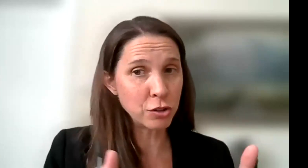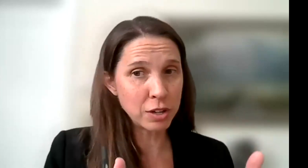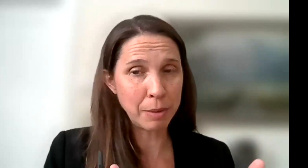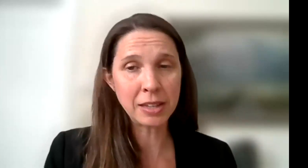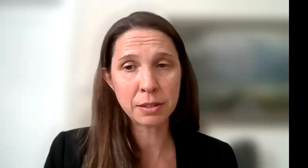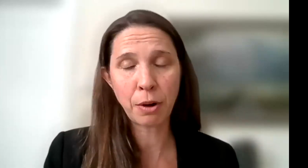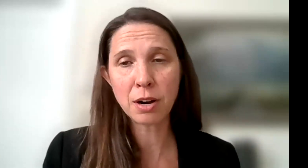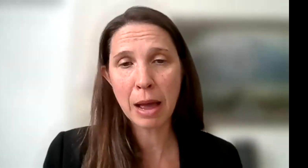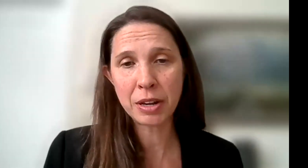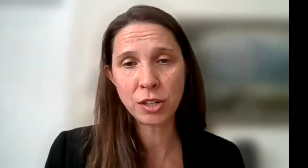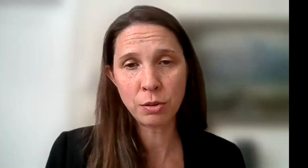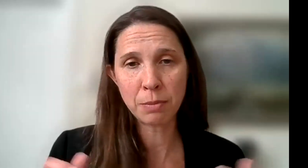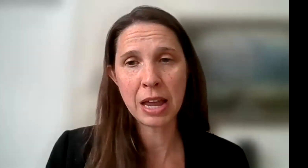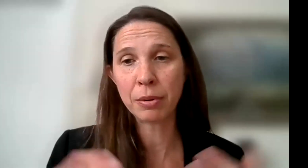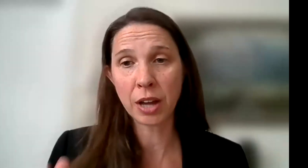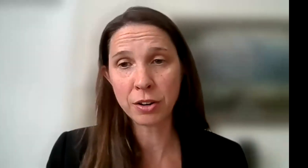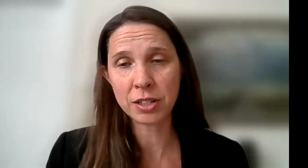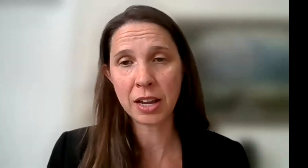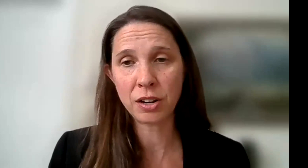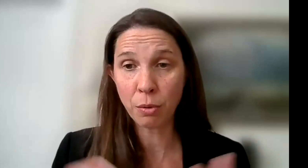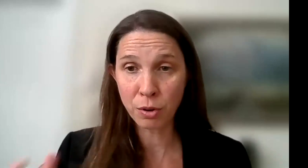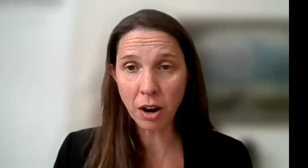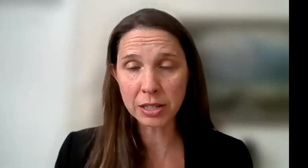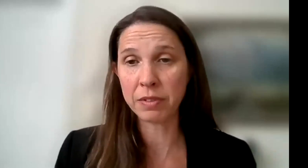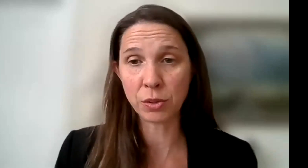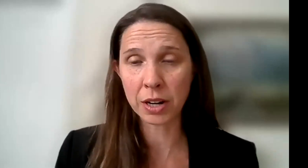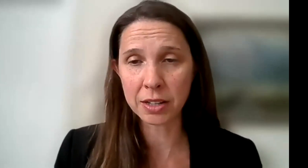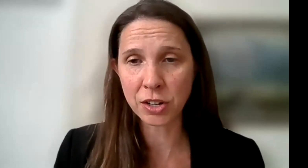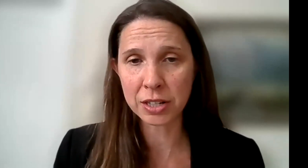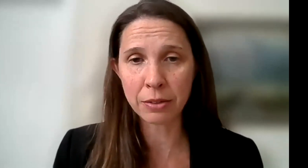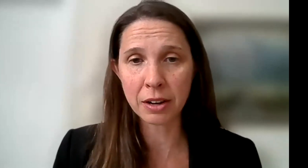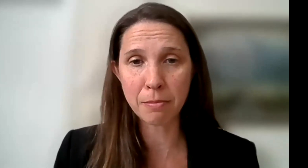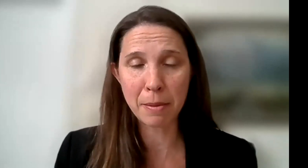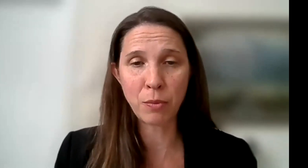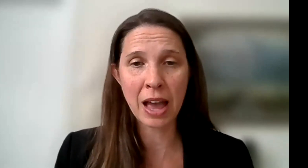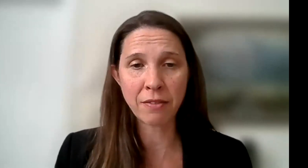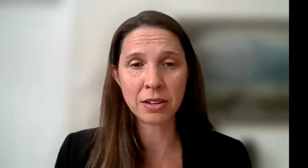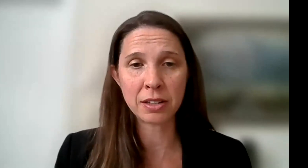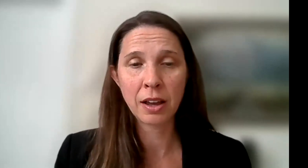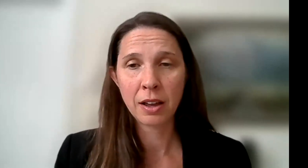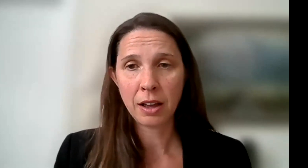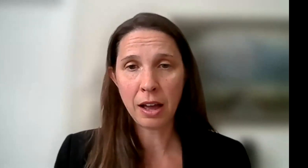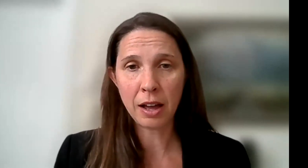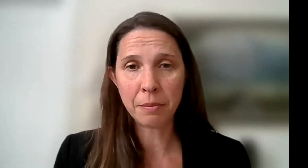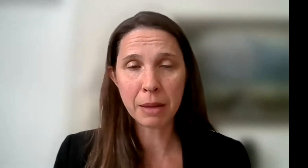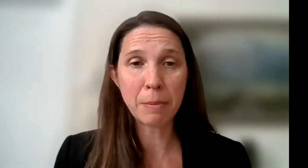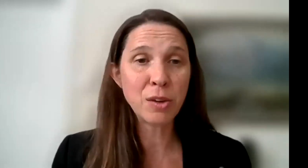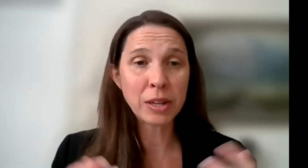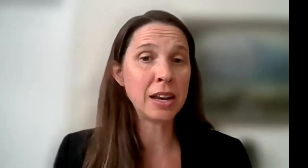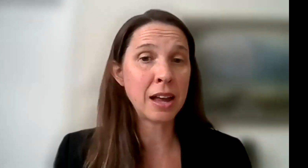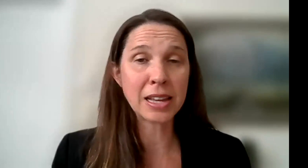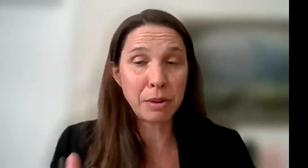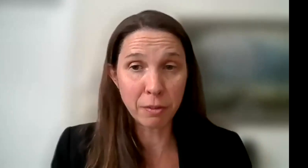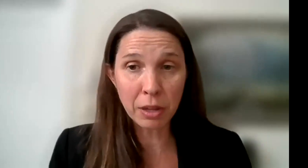individual, country-based partner mapping too, to be able to understand, who are some of these organizations out there that maybe we haven't, that